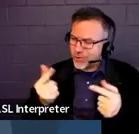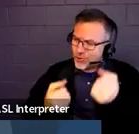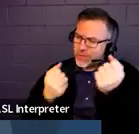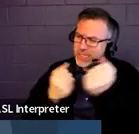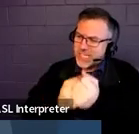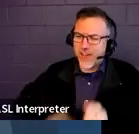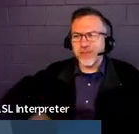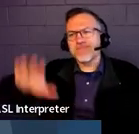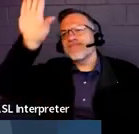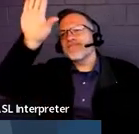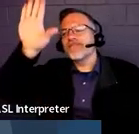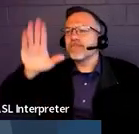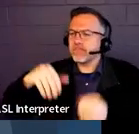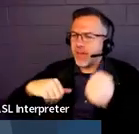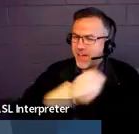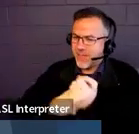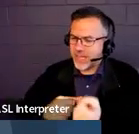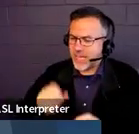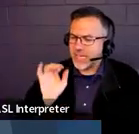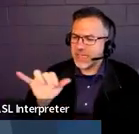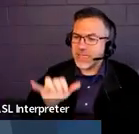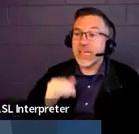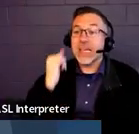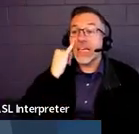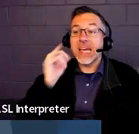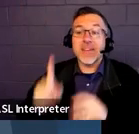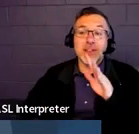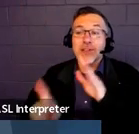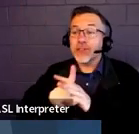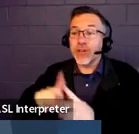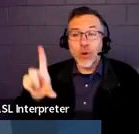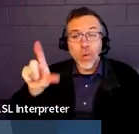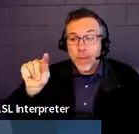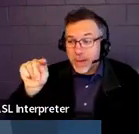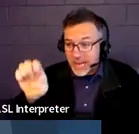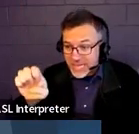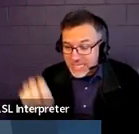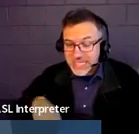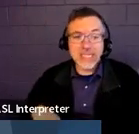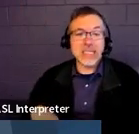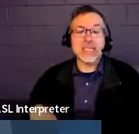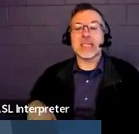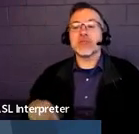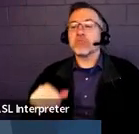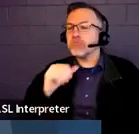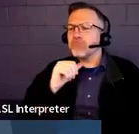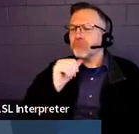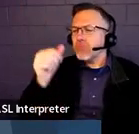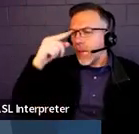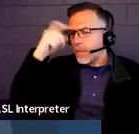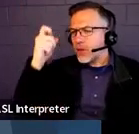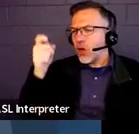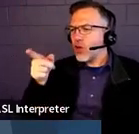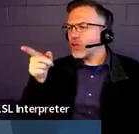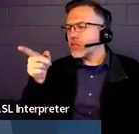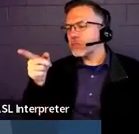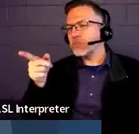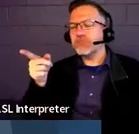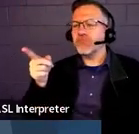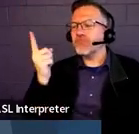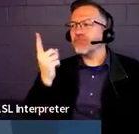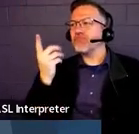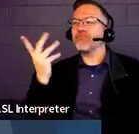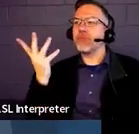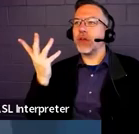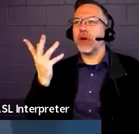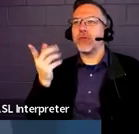that they show up late, not because they didn't plan to, but they're walking